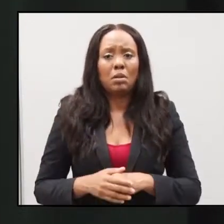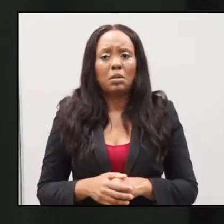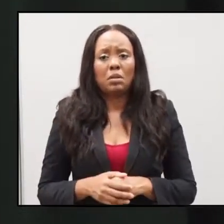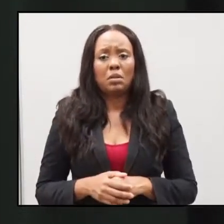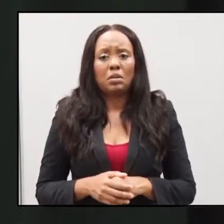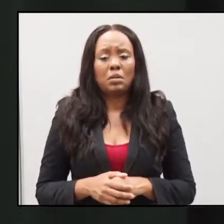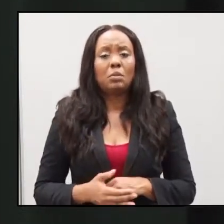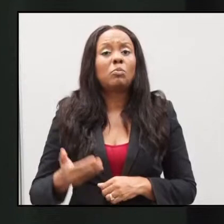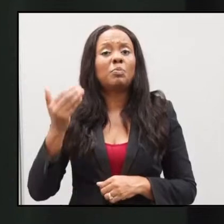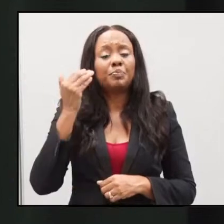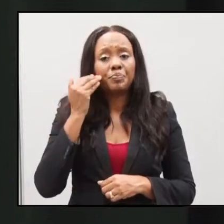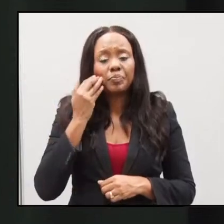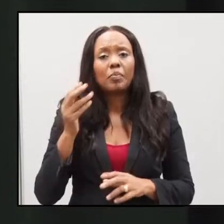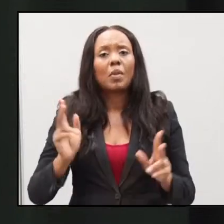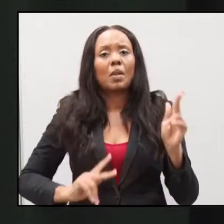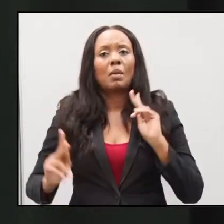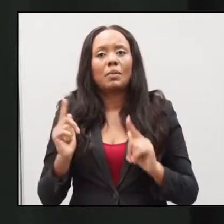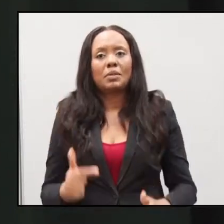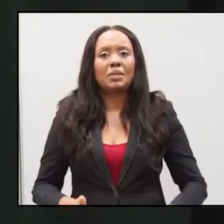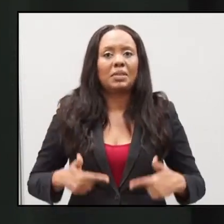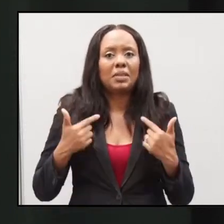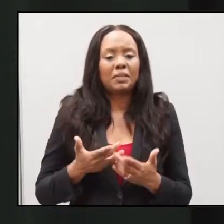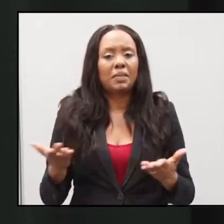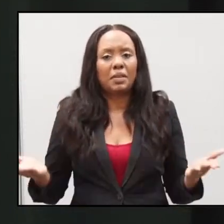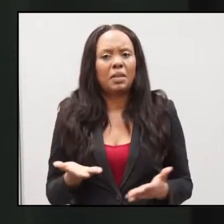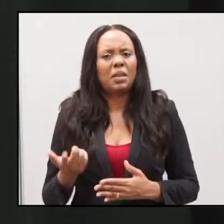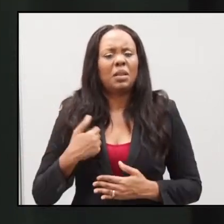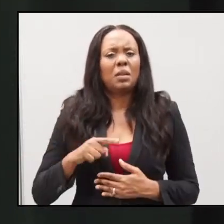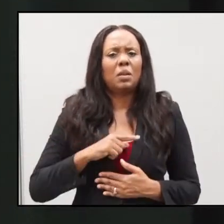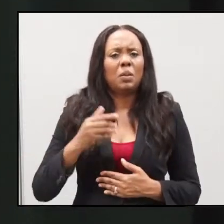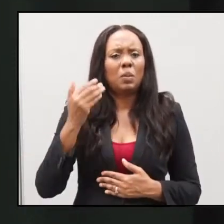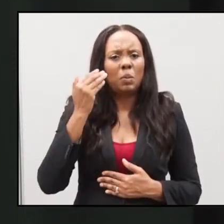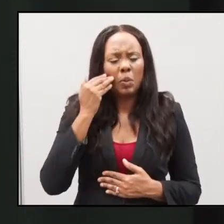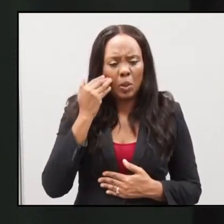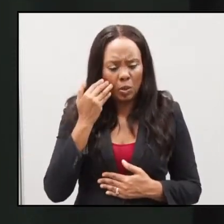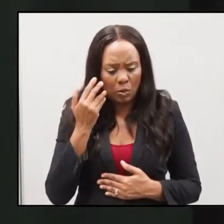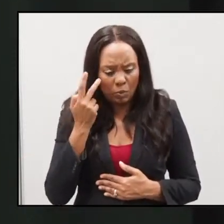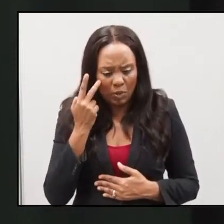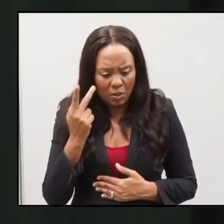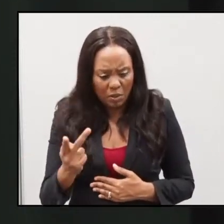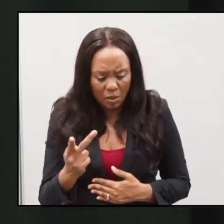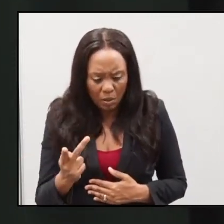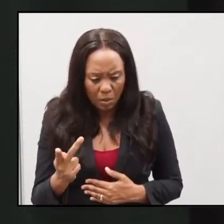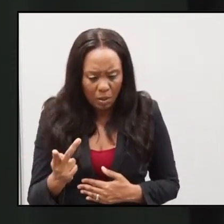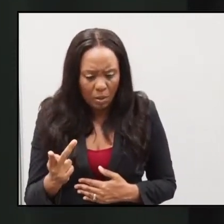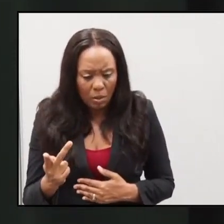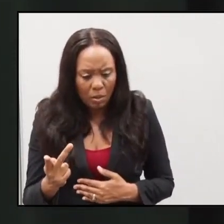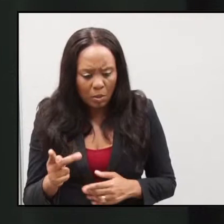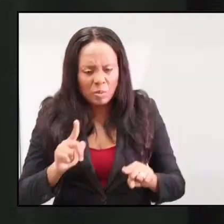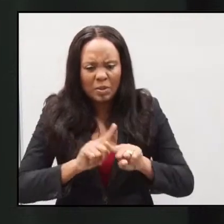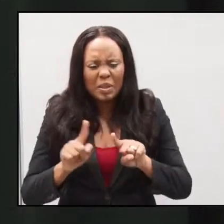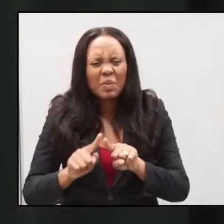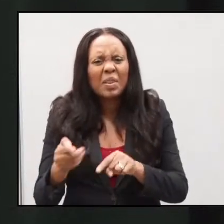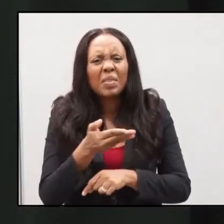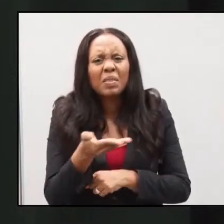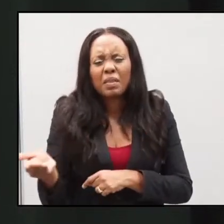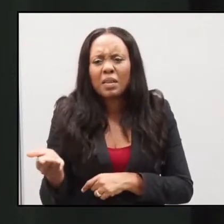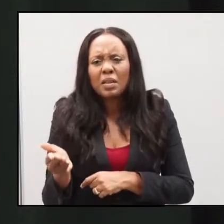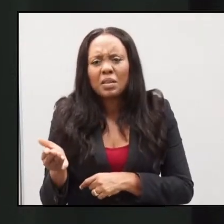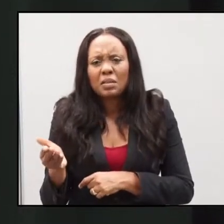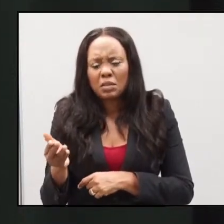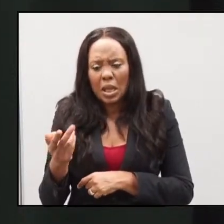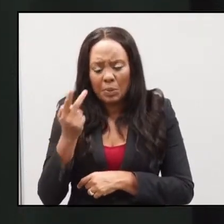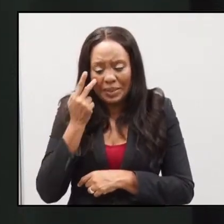doubt, because even us in the 20th century have found the artifacts of their existence. But that they were